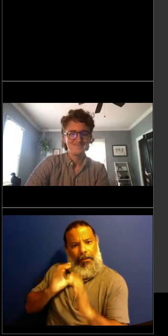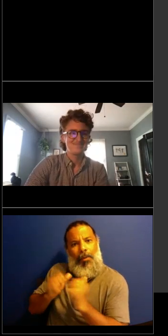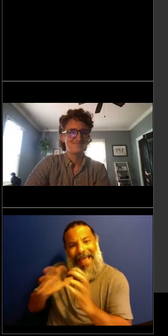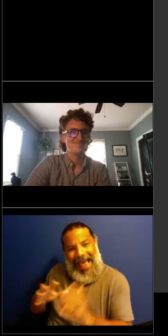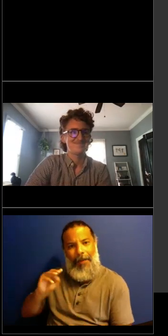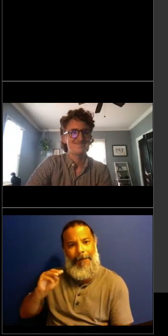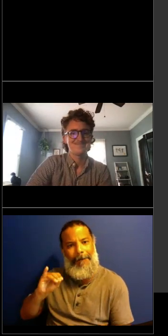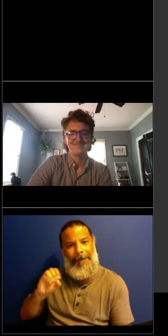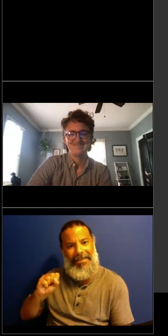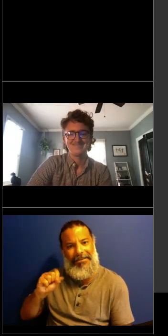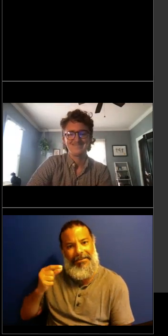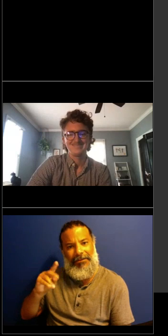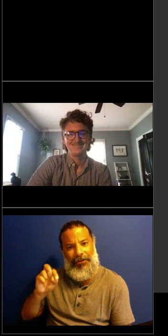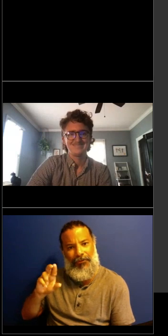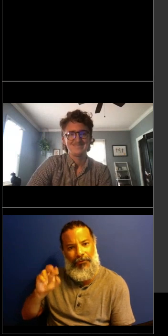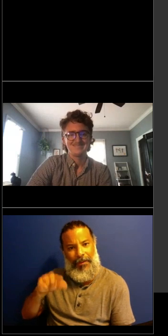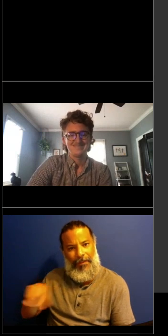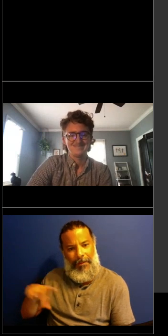them.